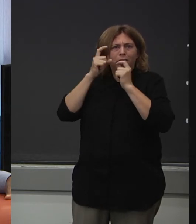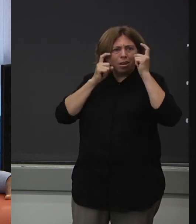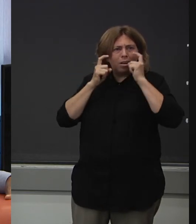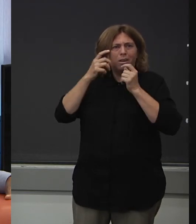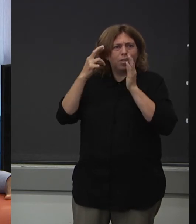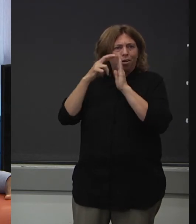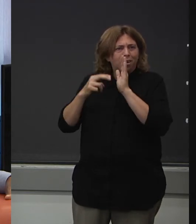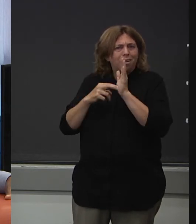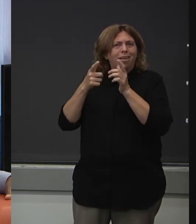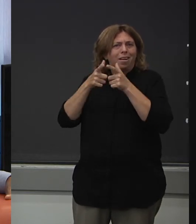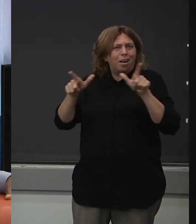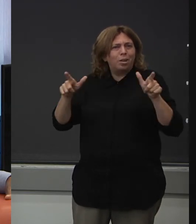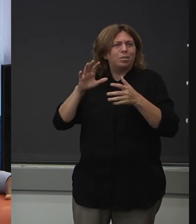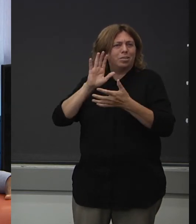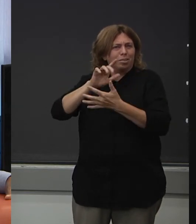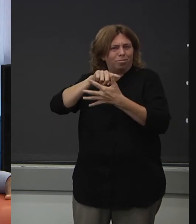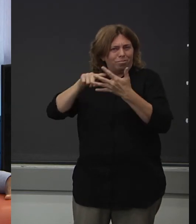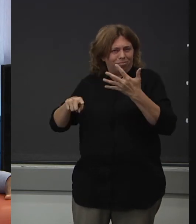young kids.